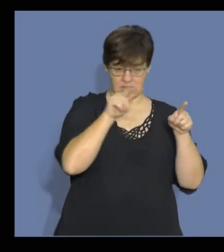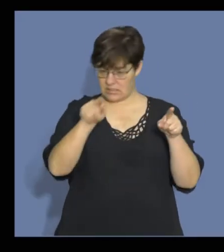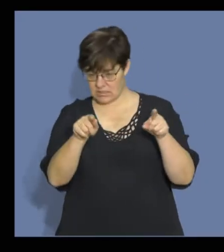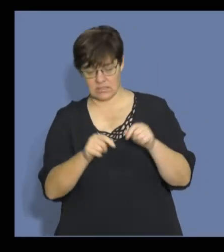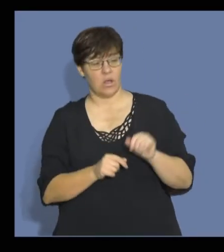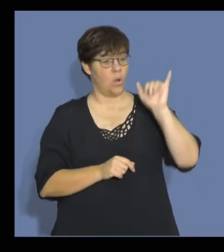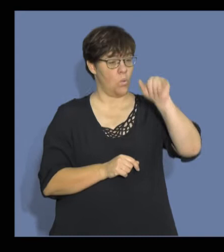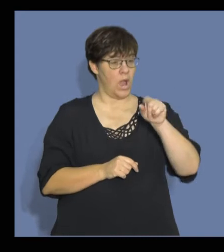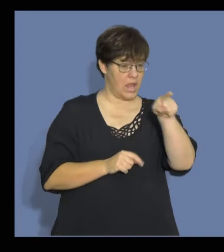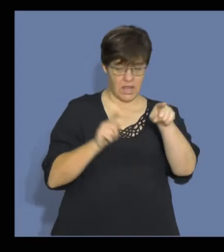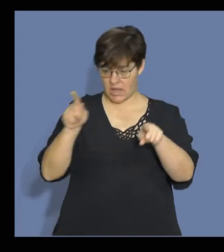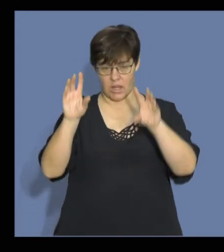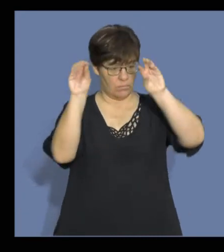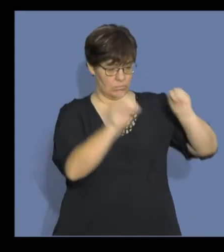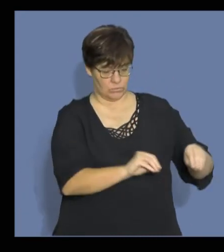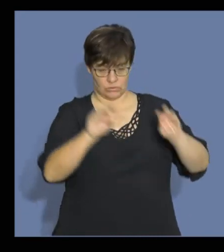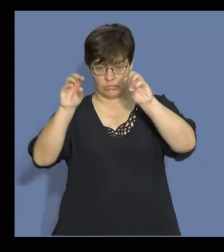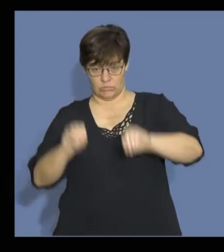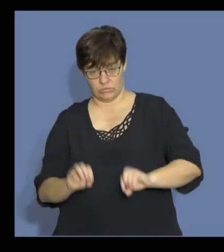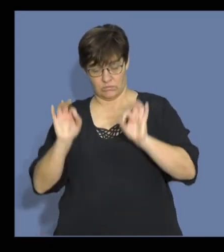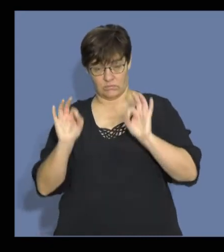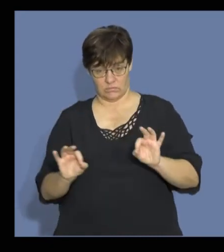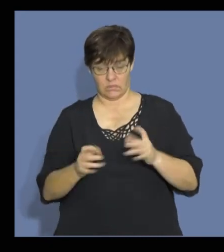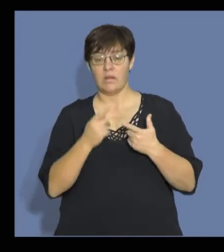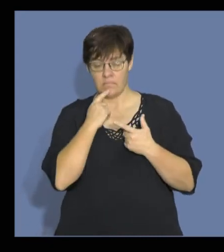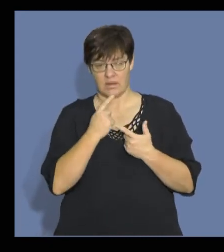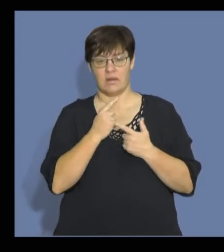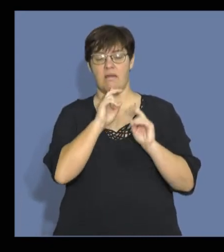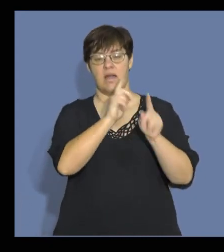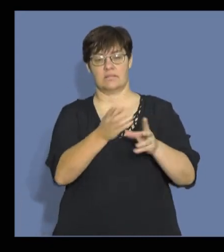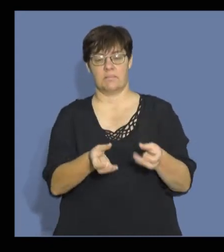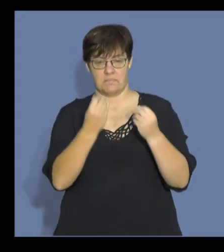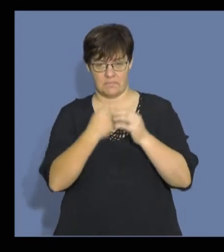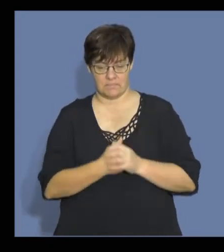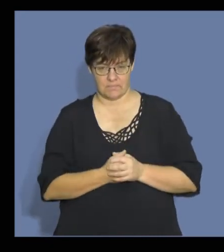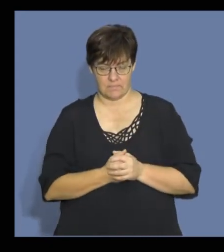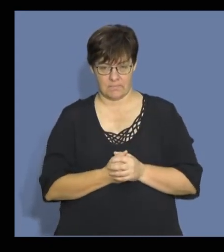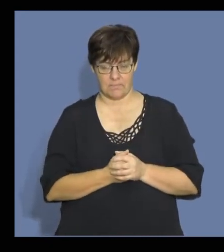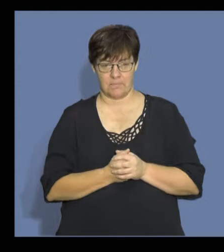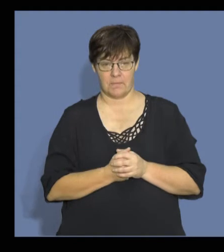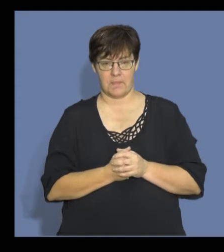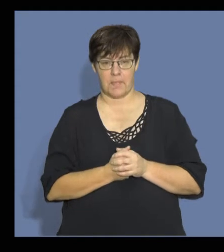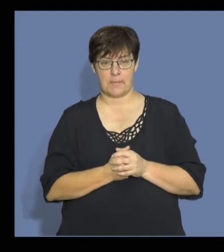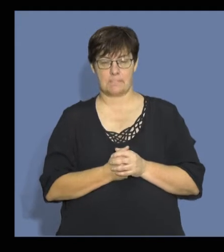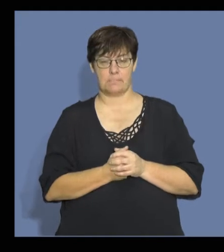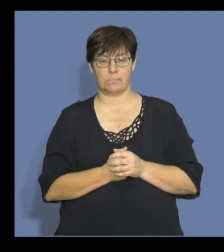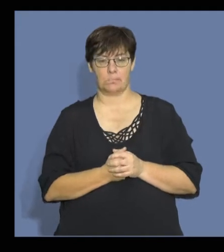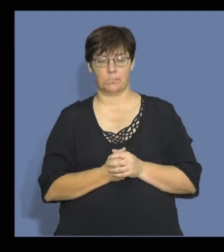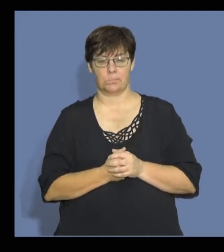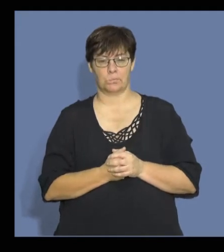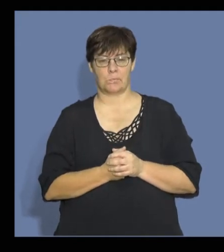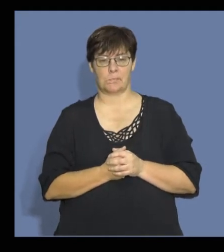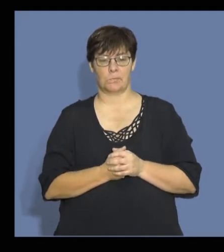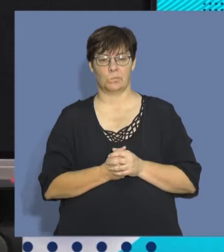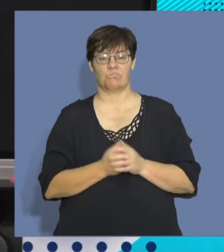values, I plugged them straight into the formula, and I got my answer. All right, so we're going to move on